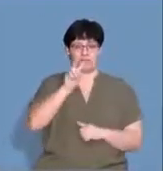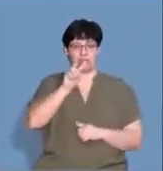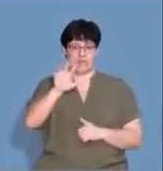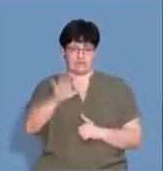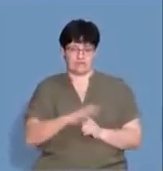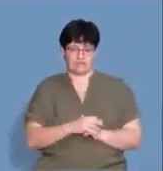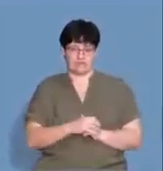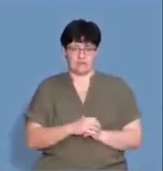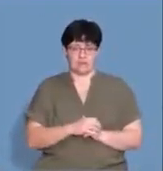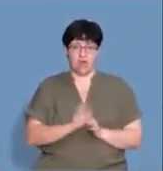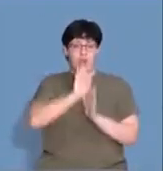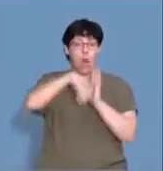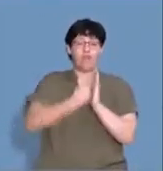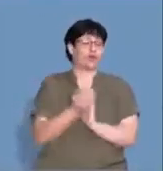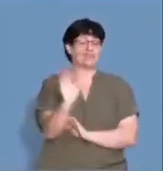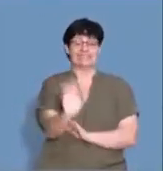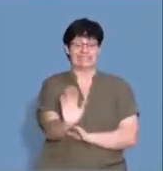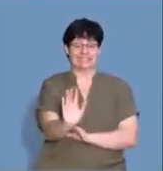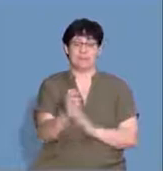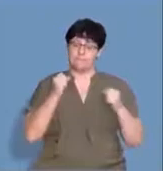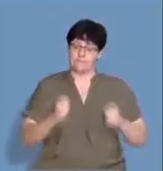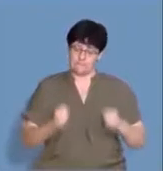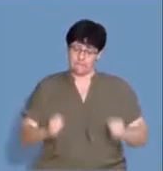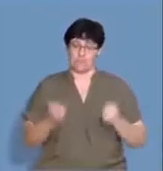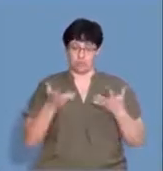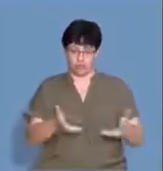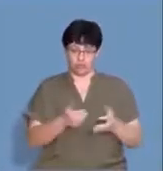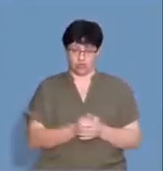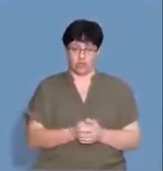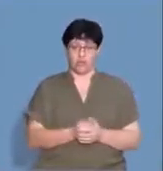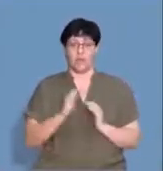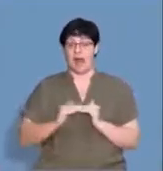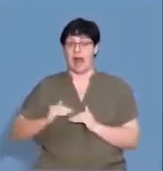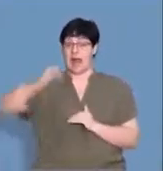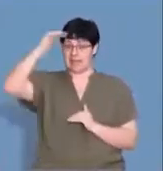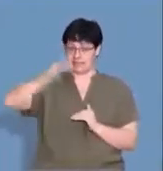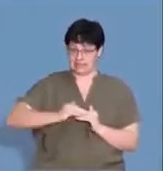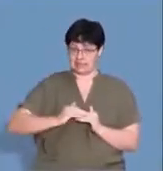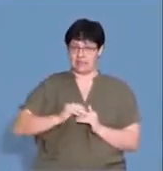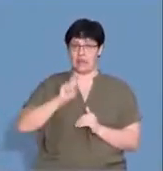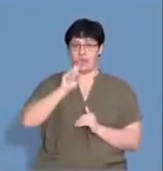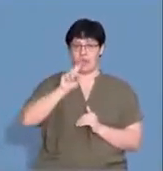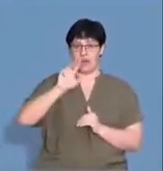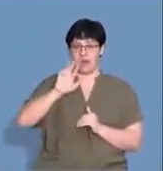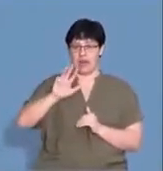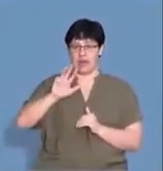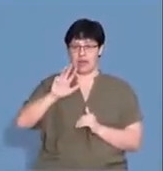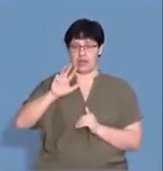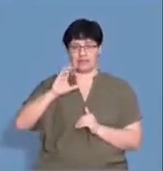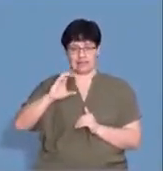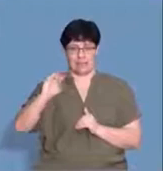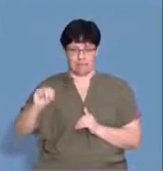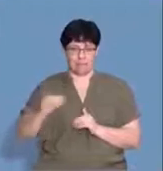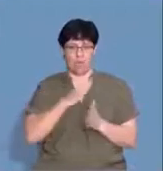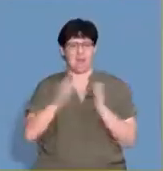6,25. Don't round this number off, you keep it exactly like that. My height is 19 centimeters. Just dividing